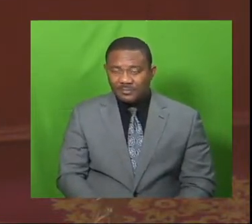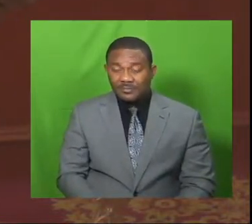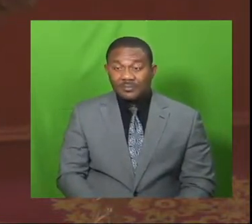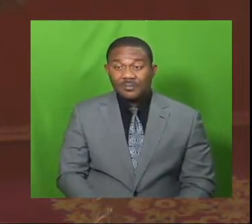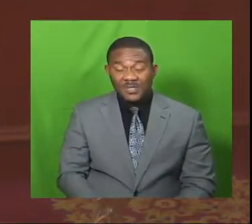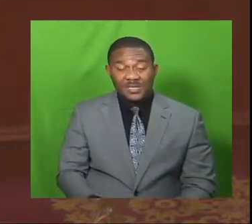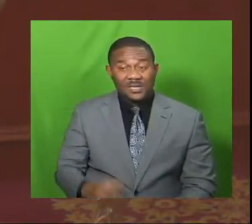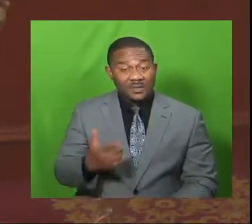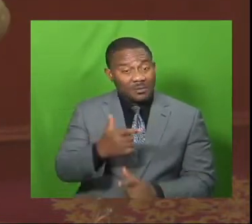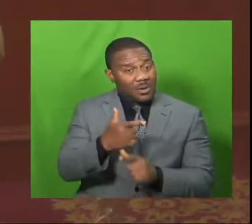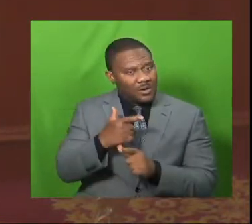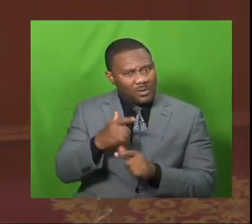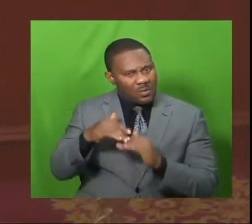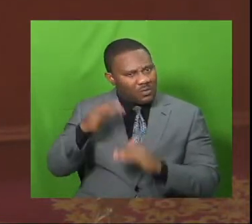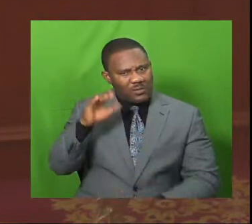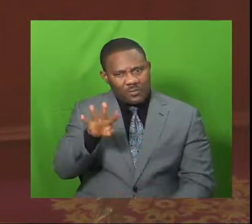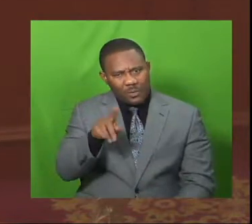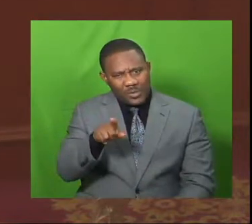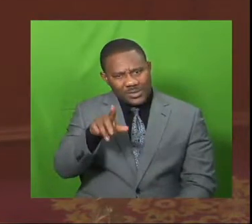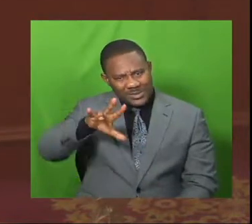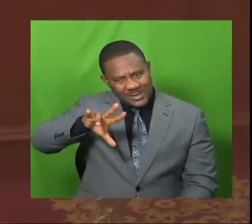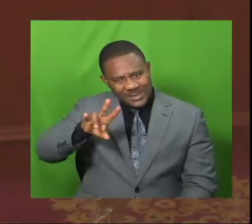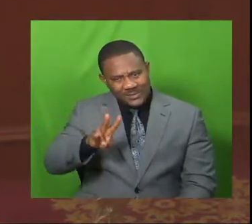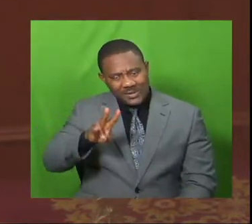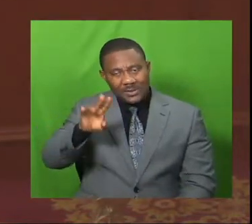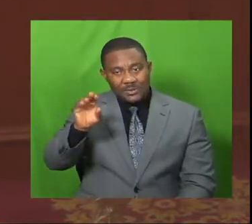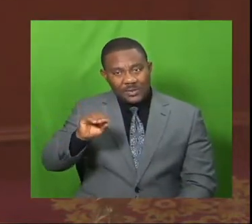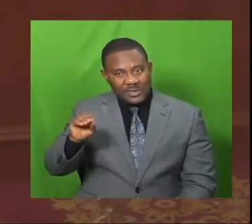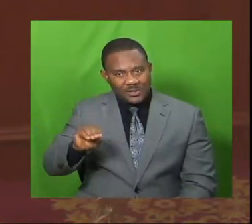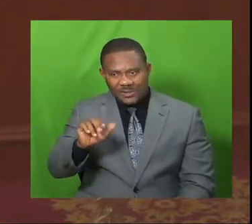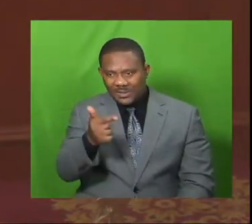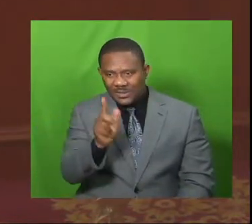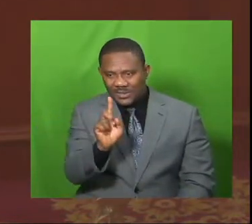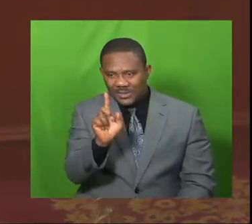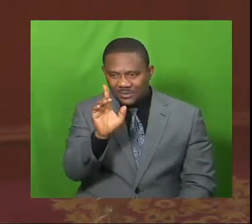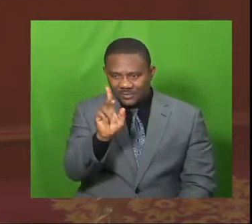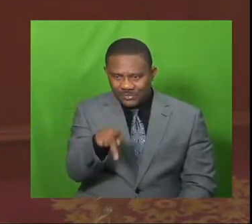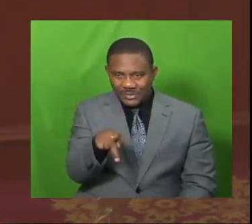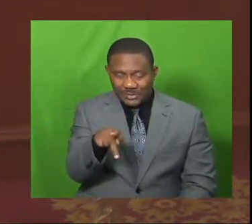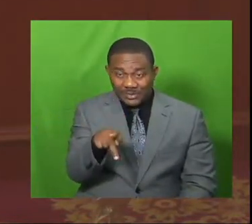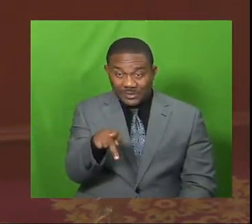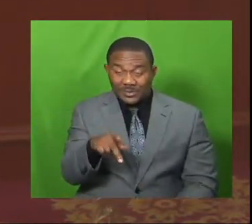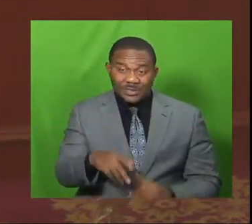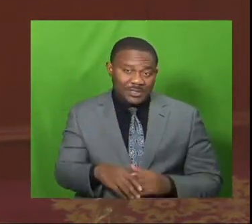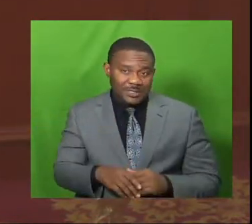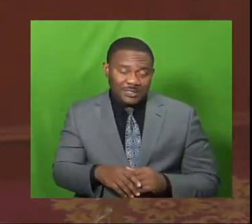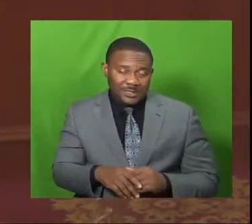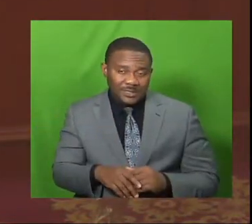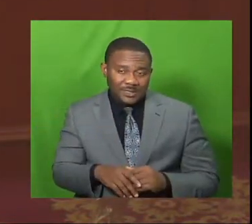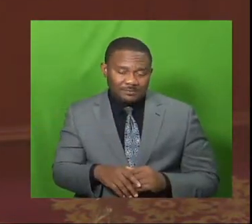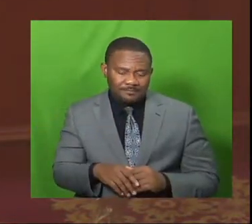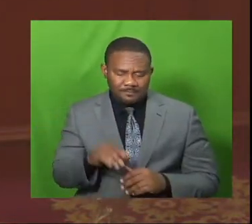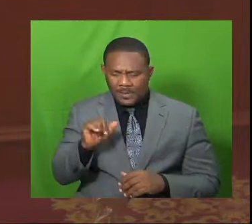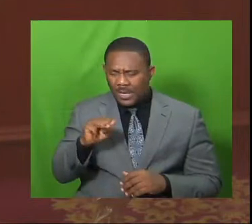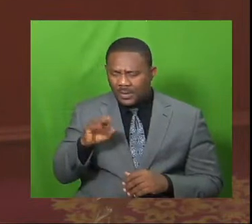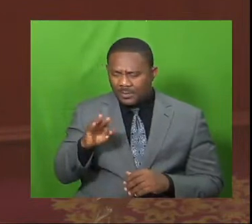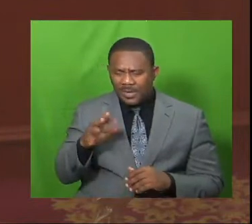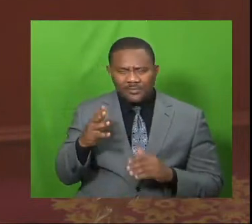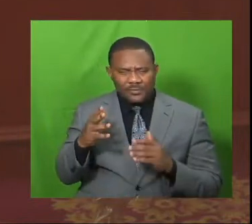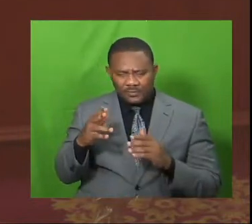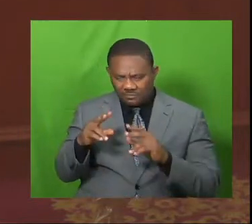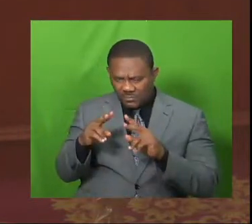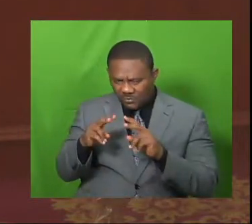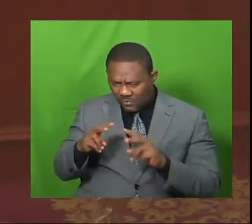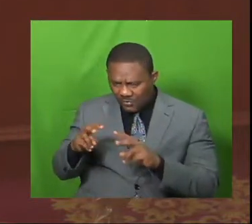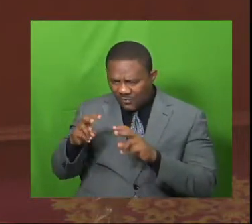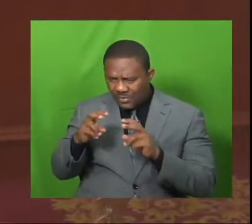of GDP just to help pay debt. Mr. Speaker, the Article 4 review of Ghana's economy by the IMF only in